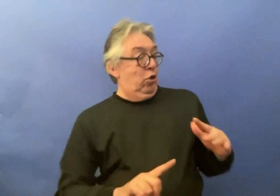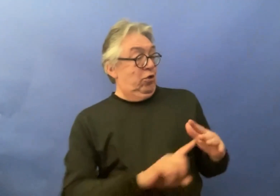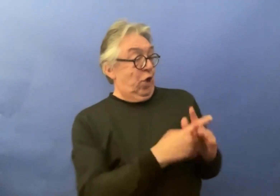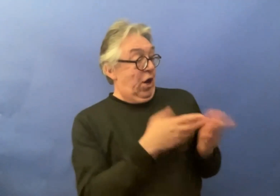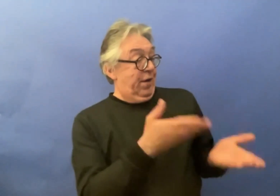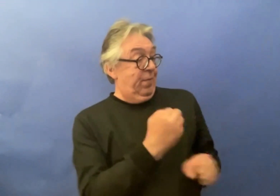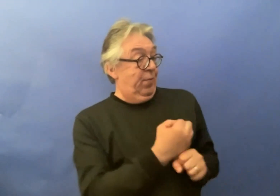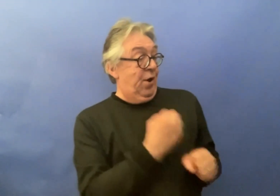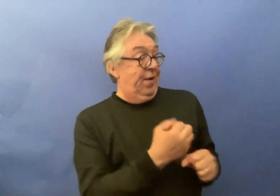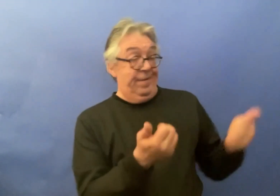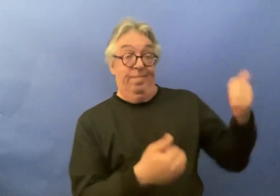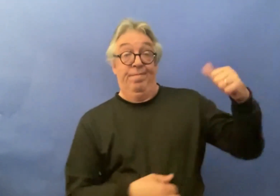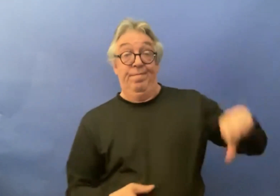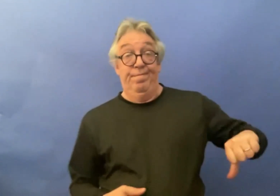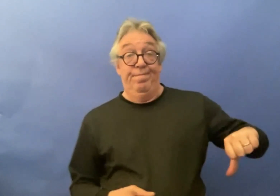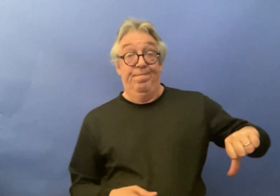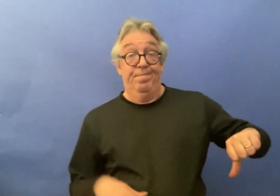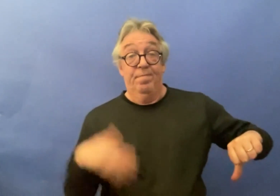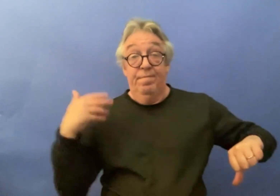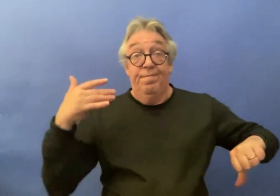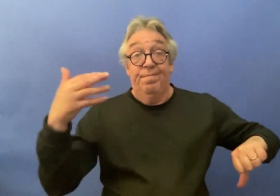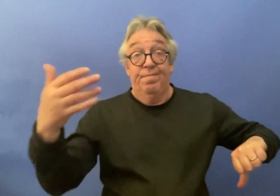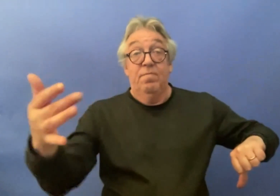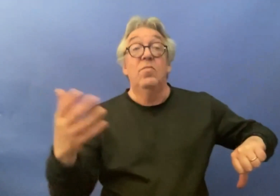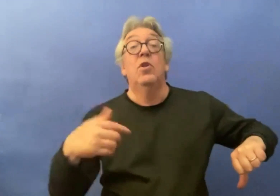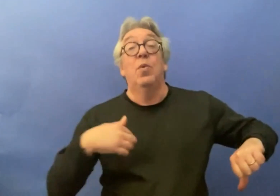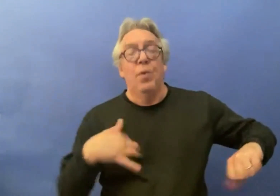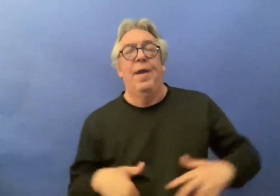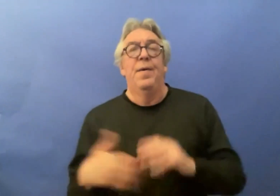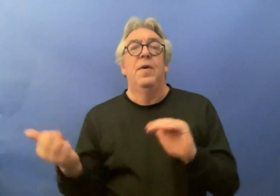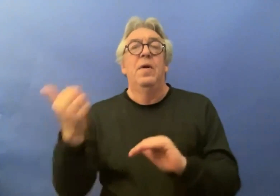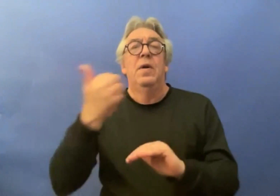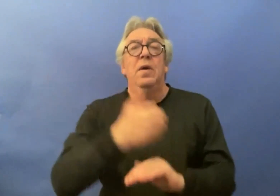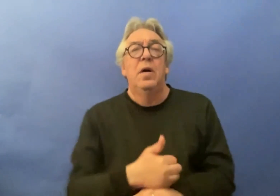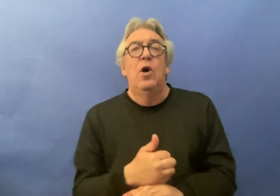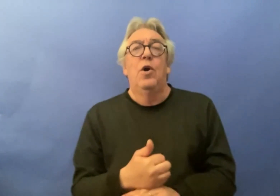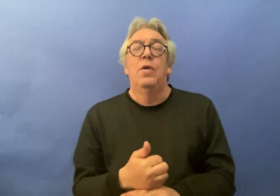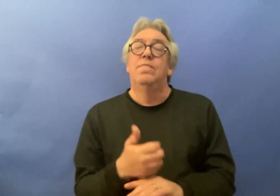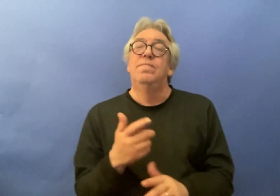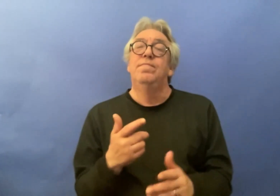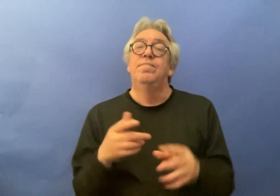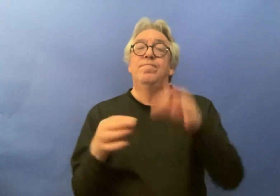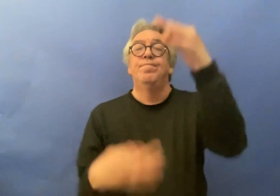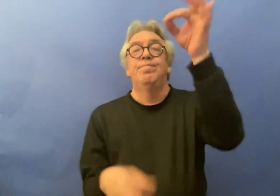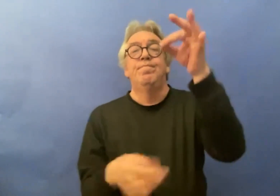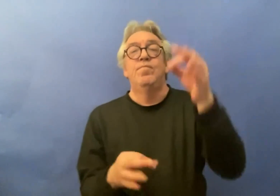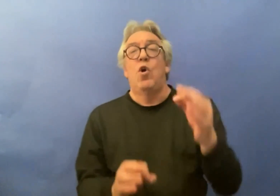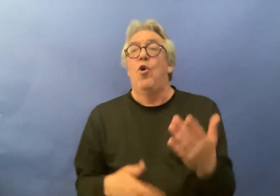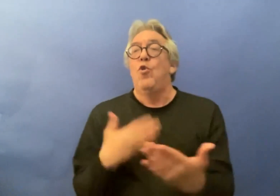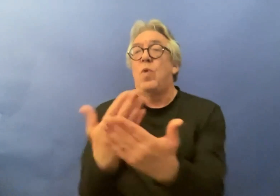from. Following that, we developed a tip sheet with recommendations and